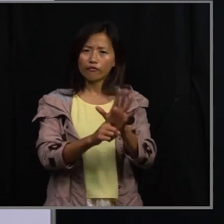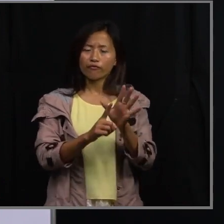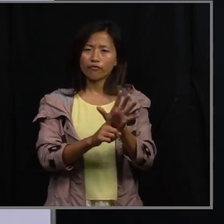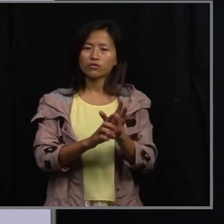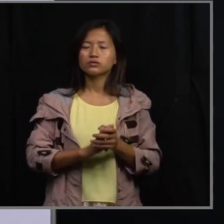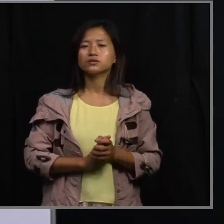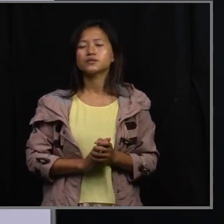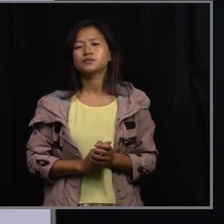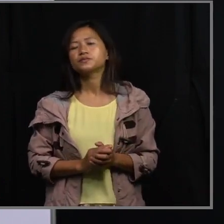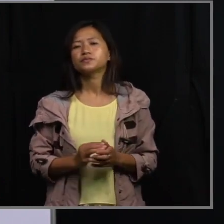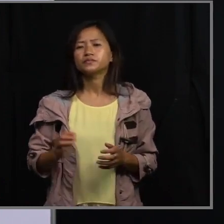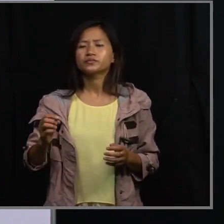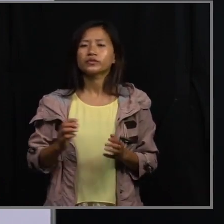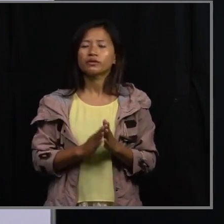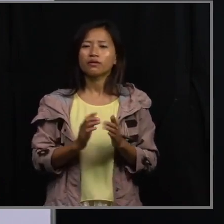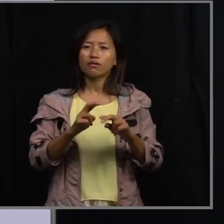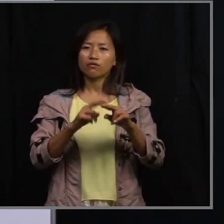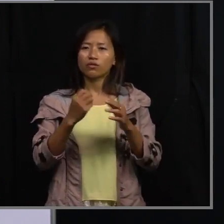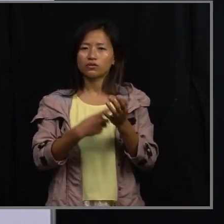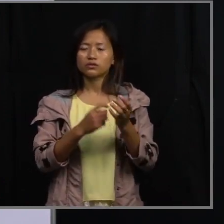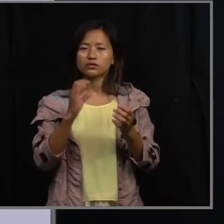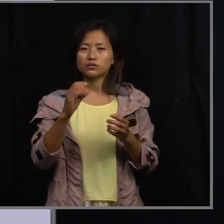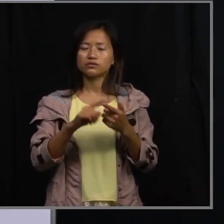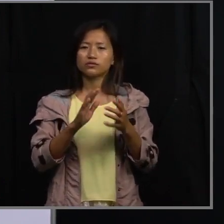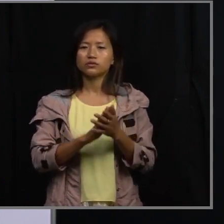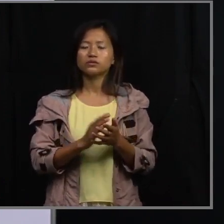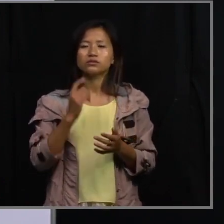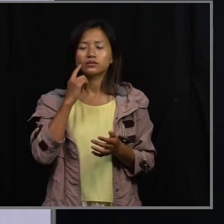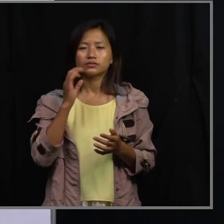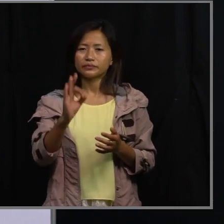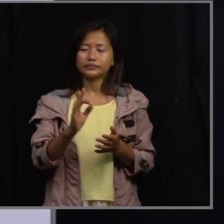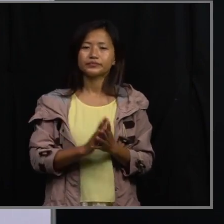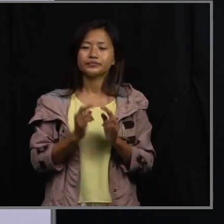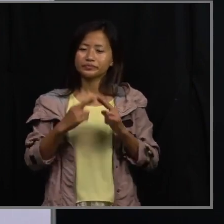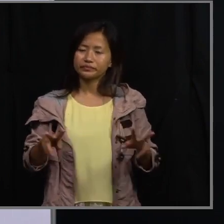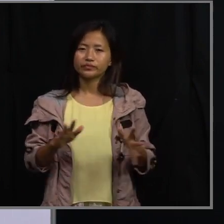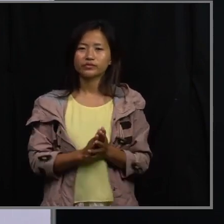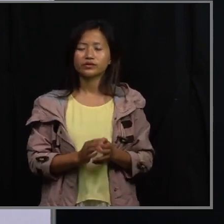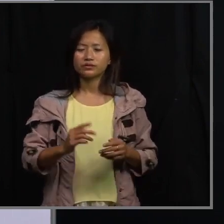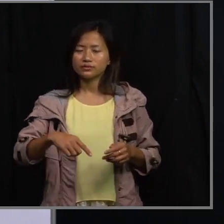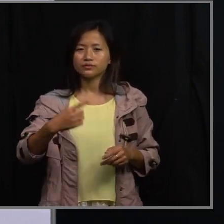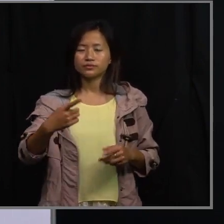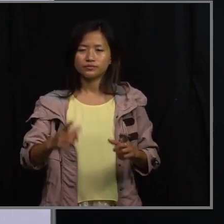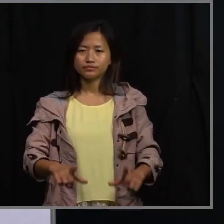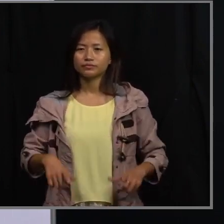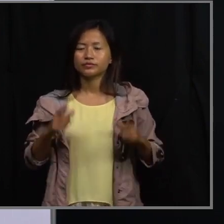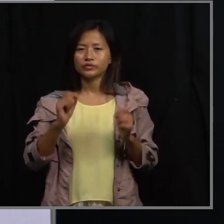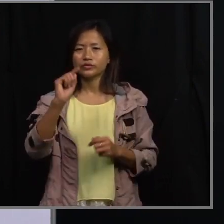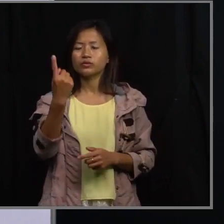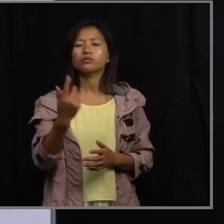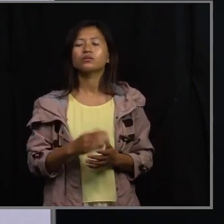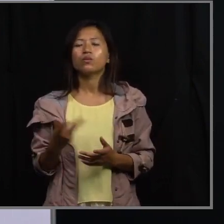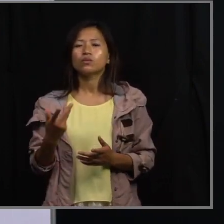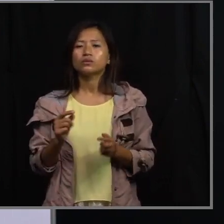daily life, right? If we don't have force, so it's nothing, right? So force is very important in our daily life. So what is force? First, let me tell you, what is